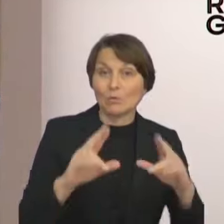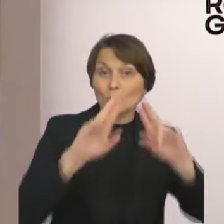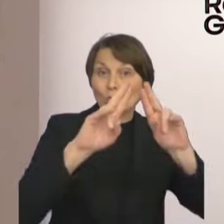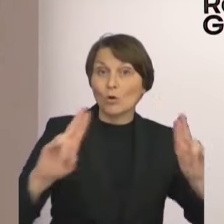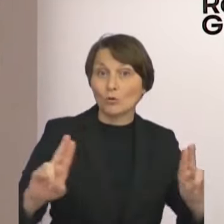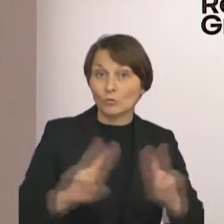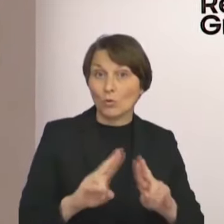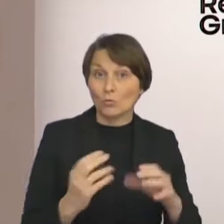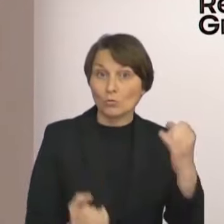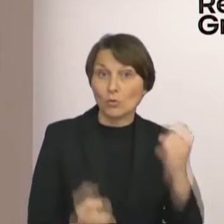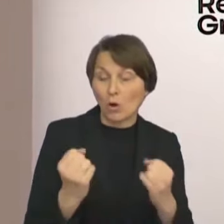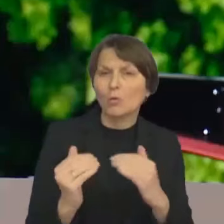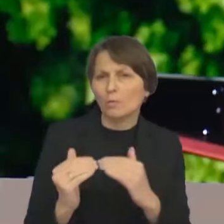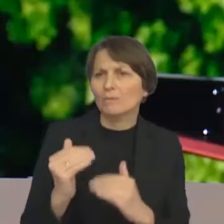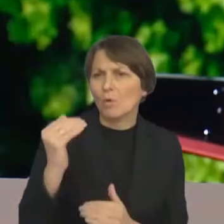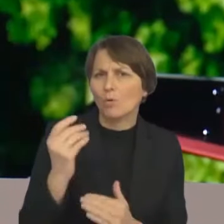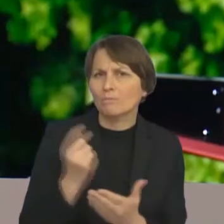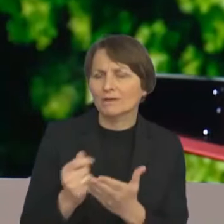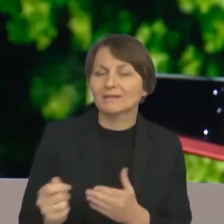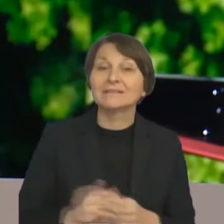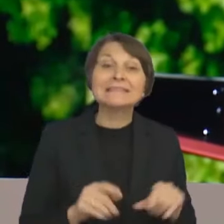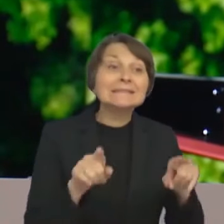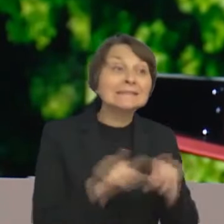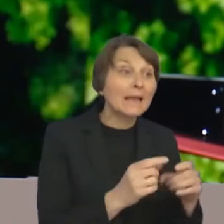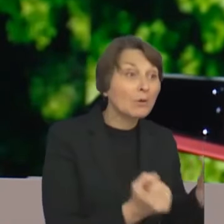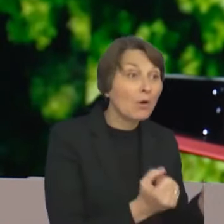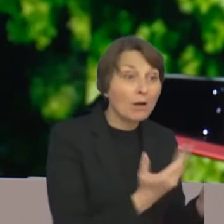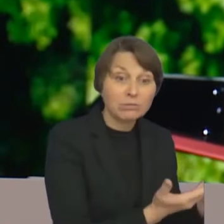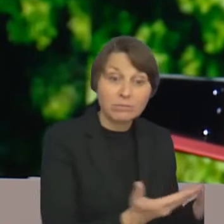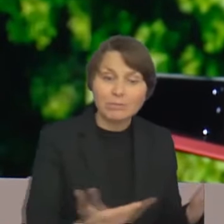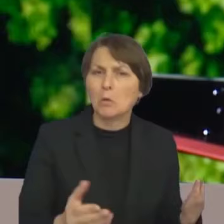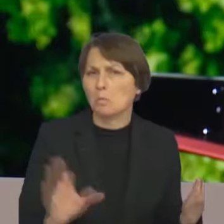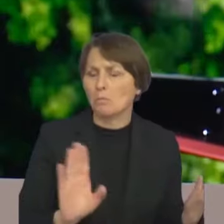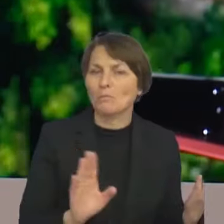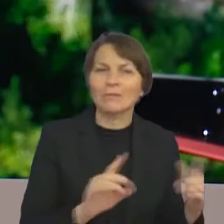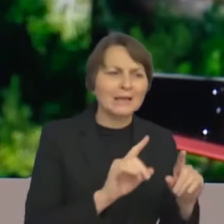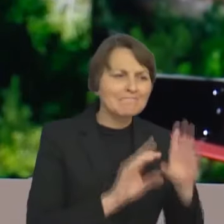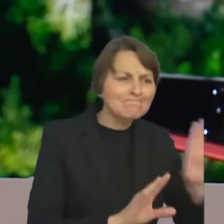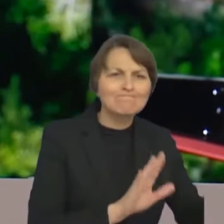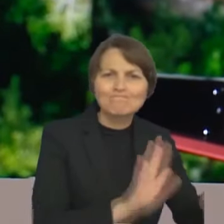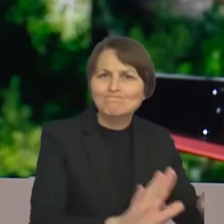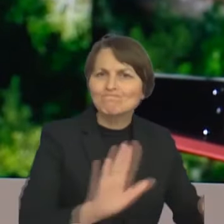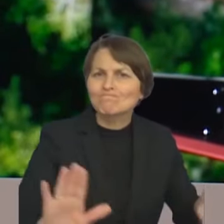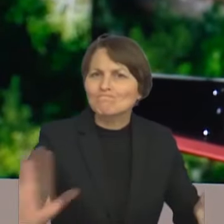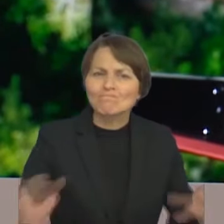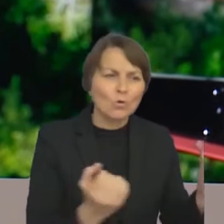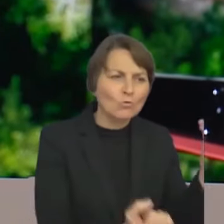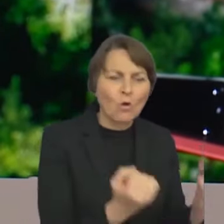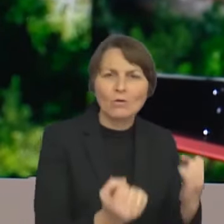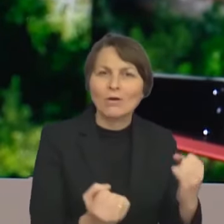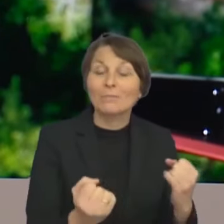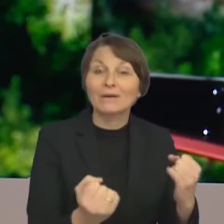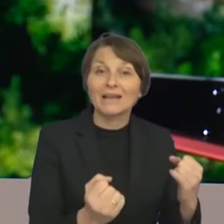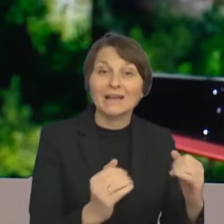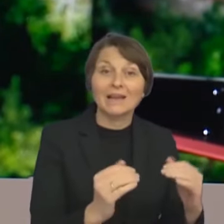talking about the same cars. It's not, we're looking at different cars. But of course, when you move up the line